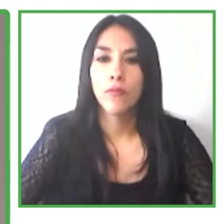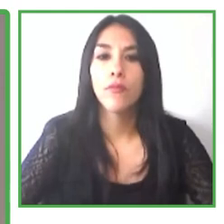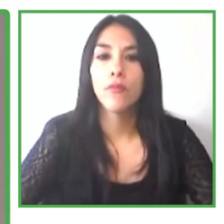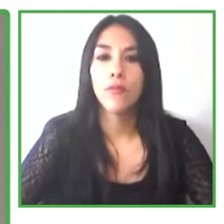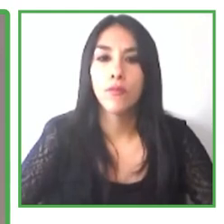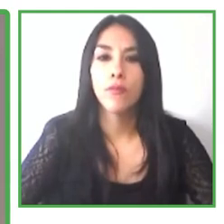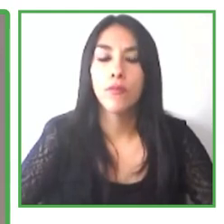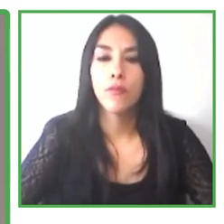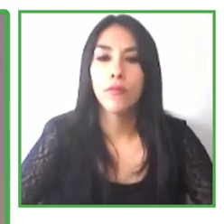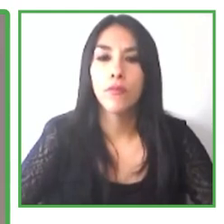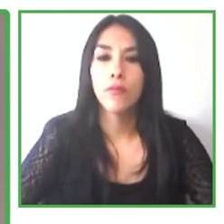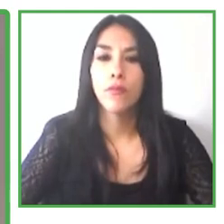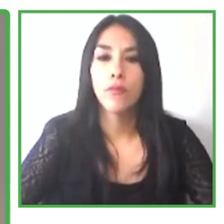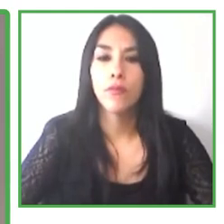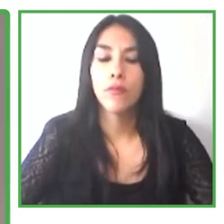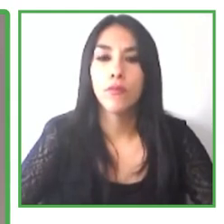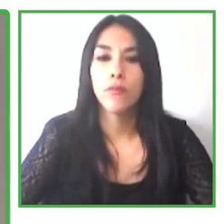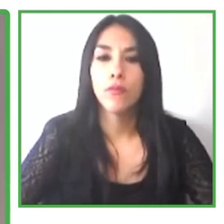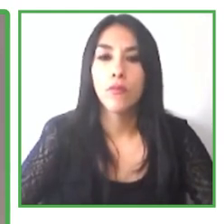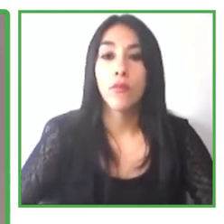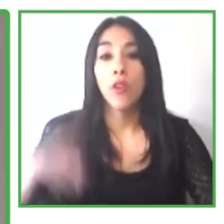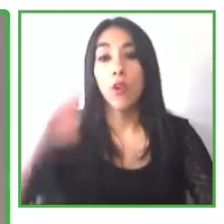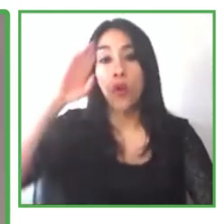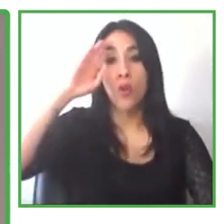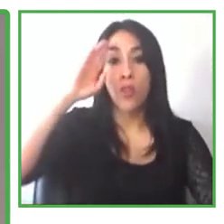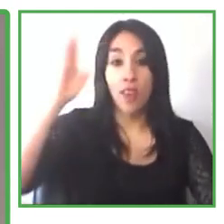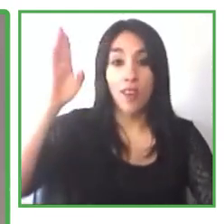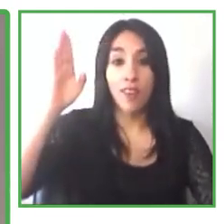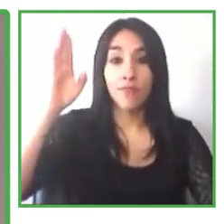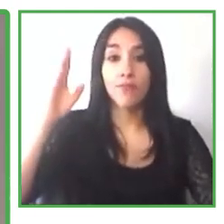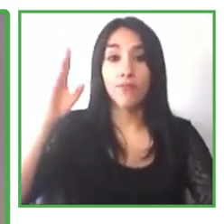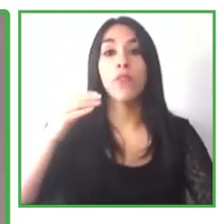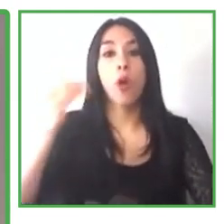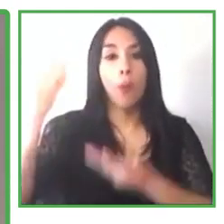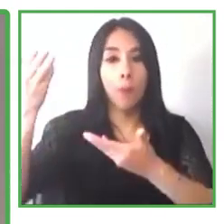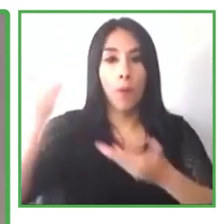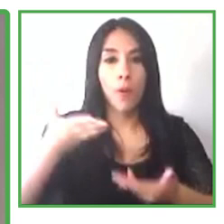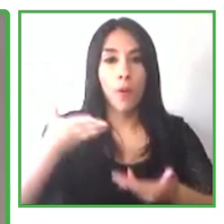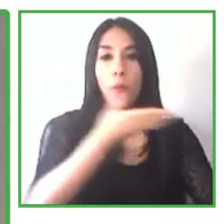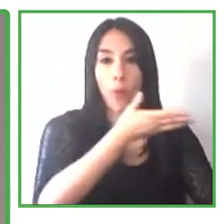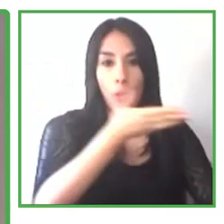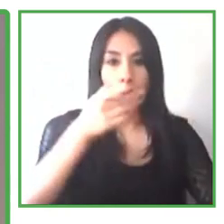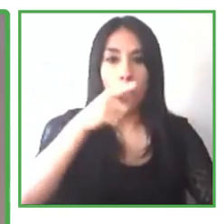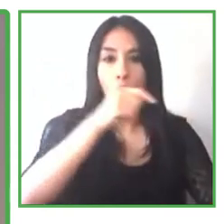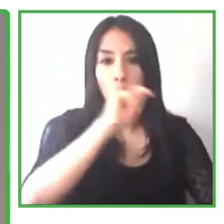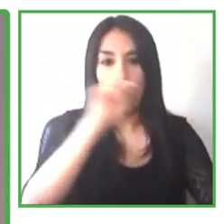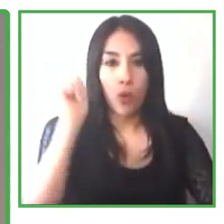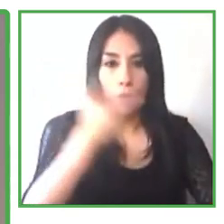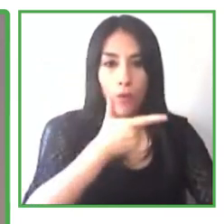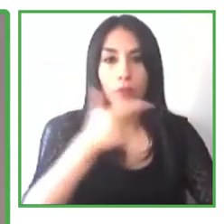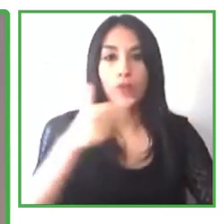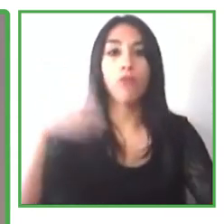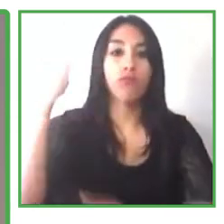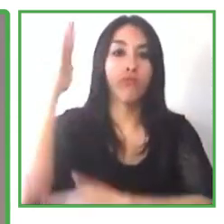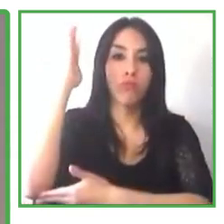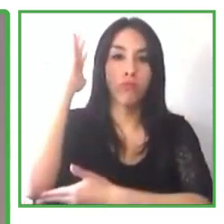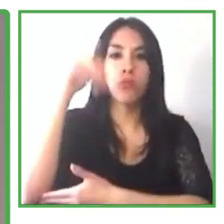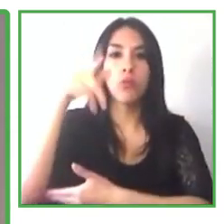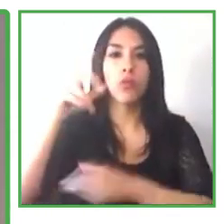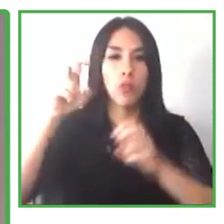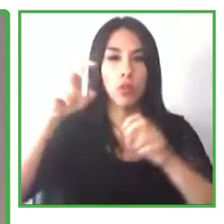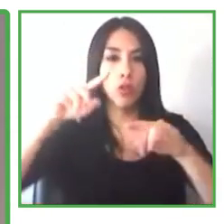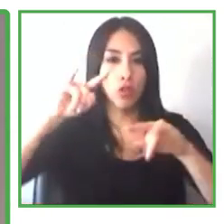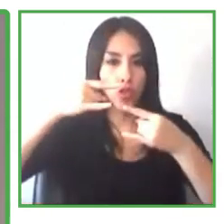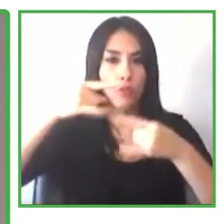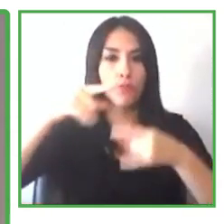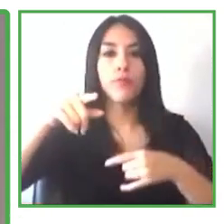Hi, welcome to our session. My name is Pat Romzek, and this session is around employment and technology